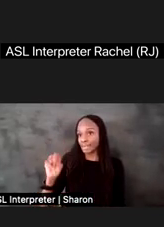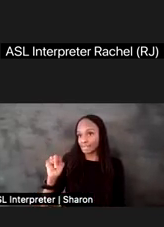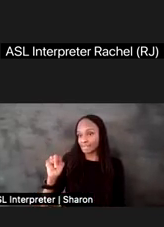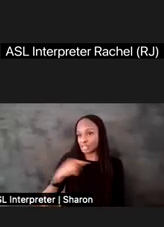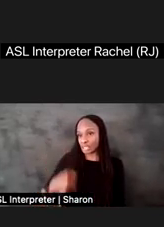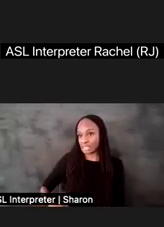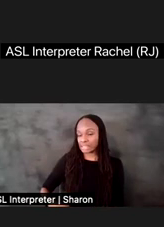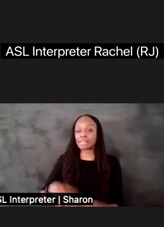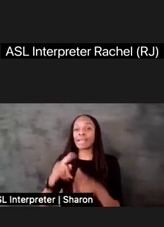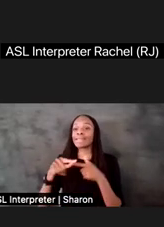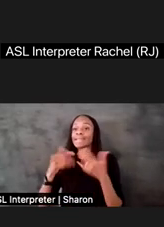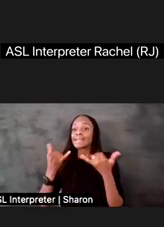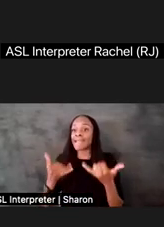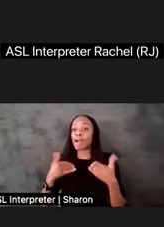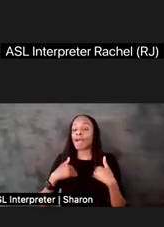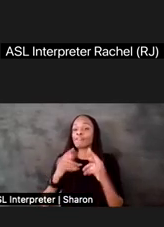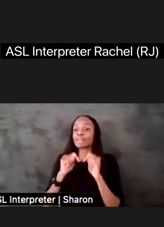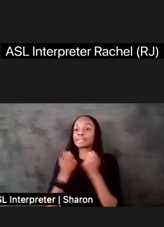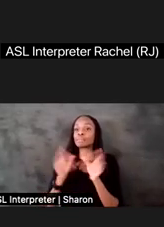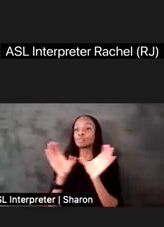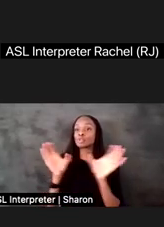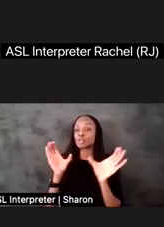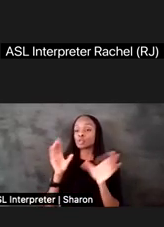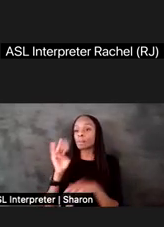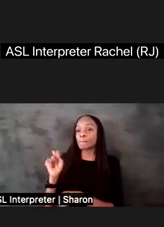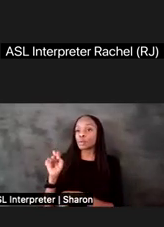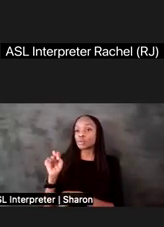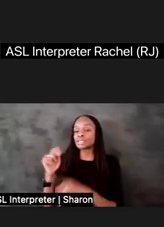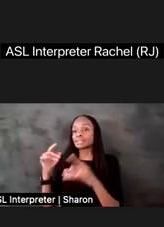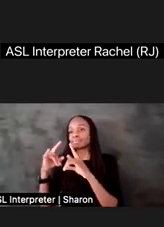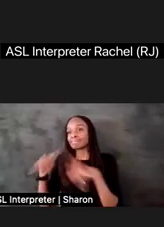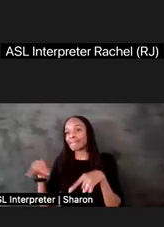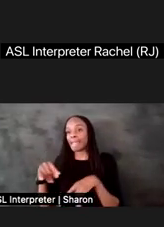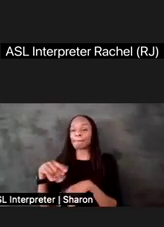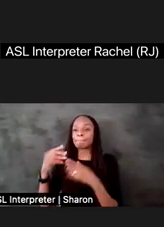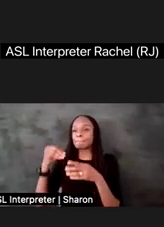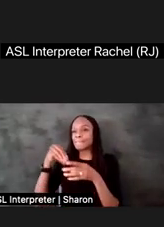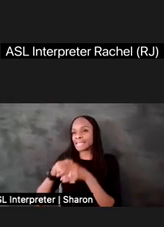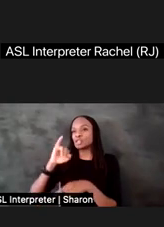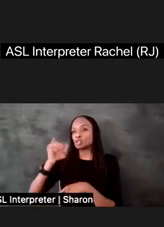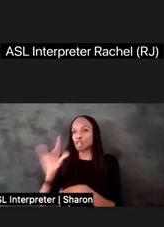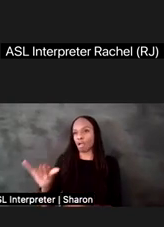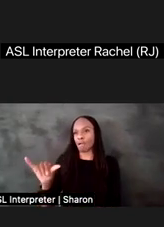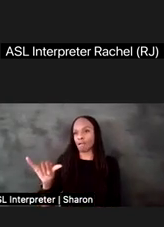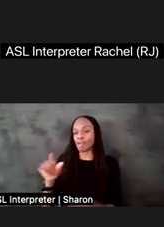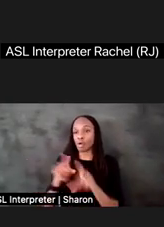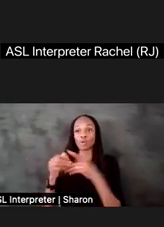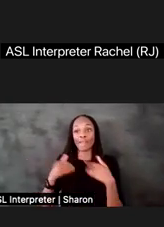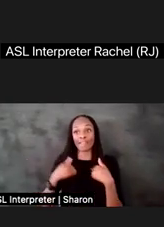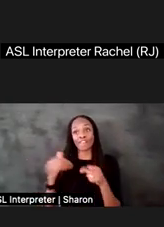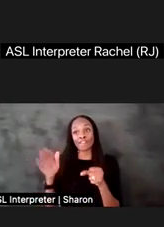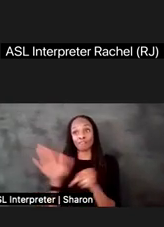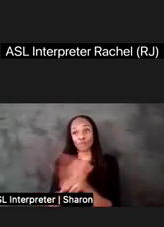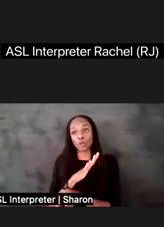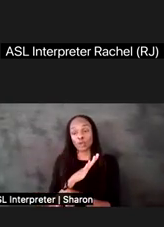a teen CERT boot camp that we do in July as well. So we have a full calendar.